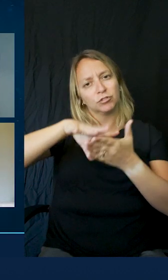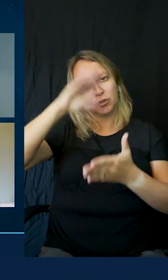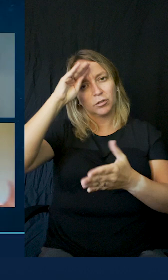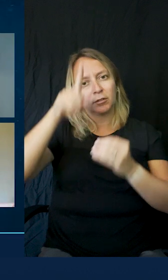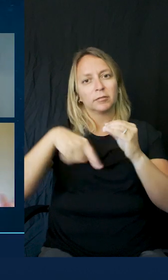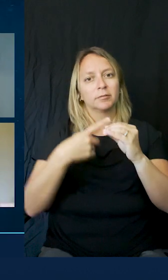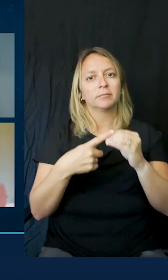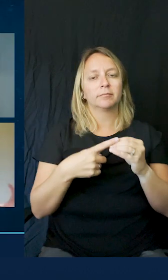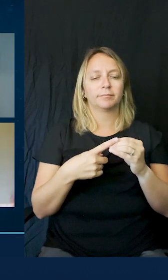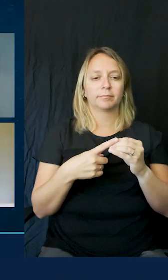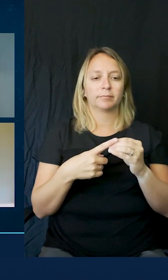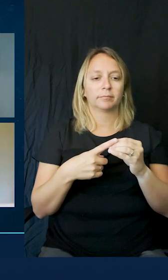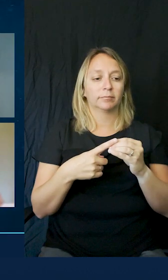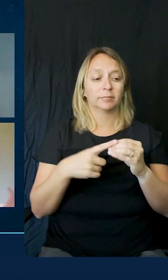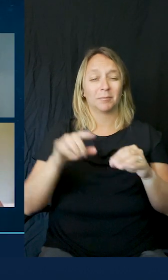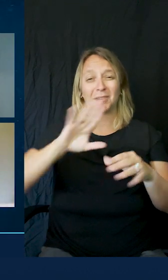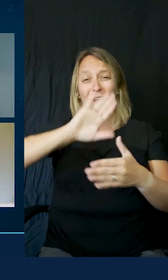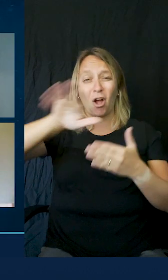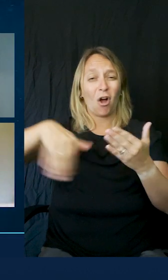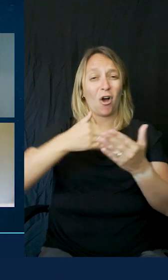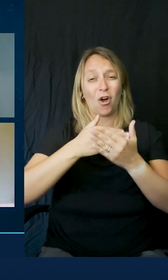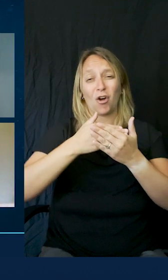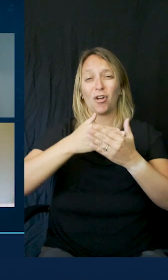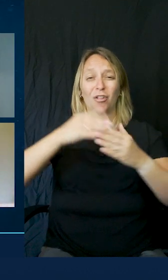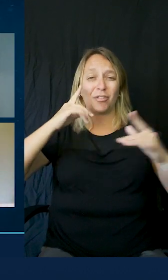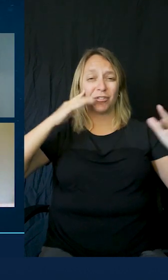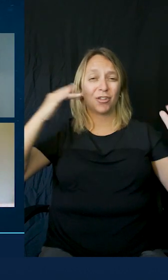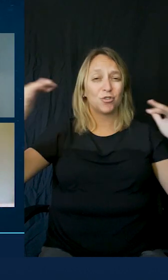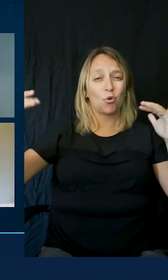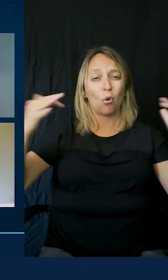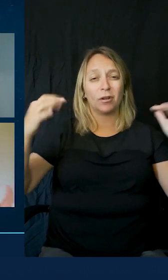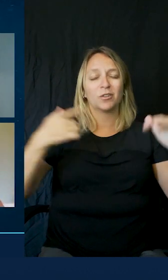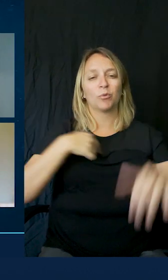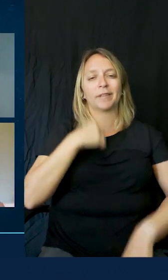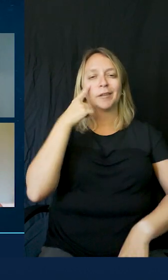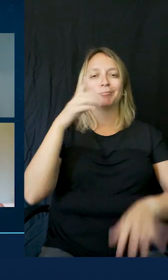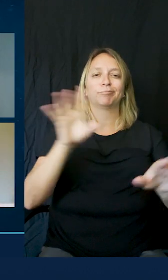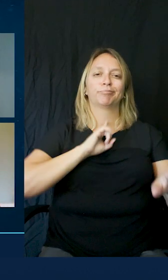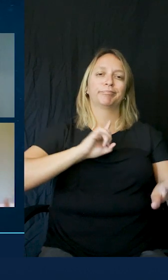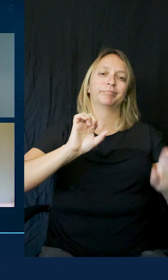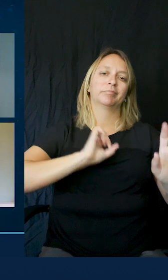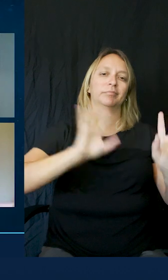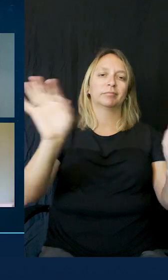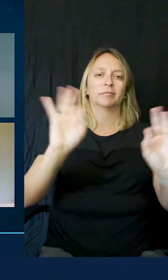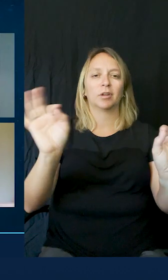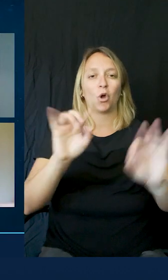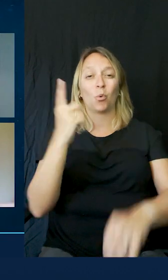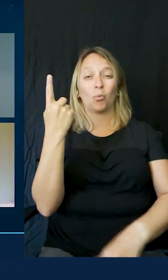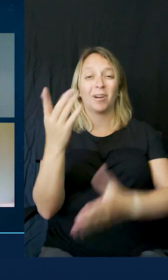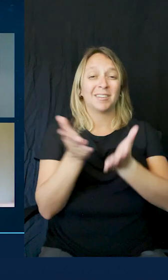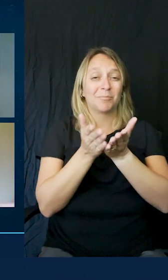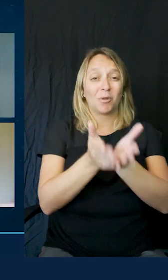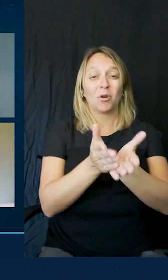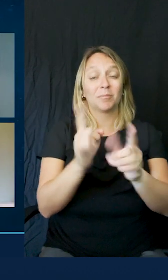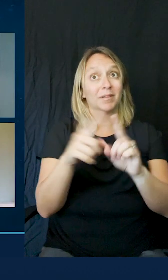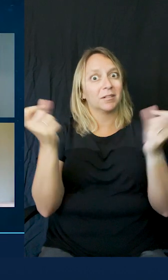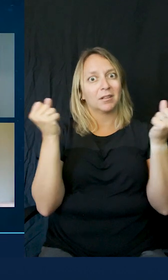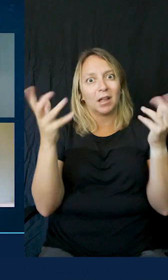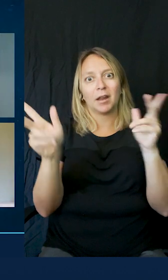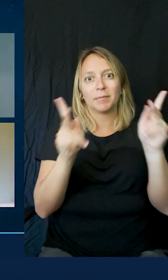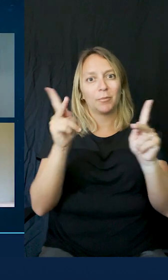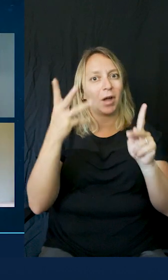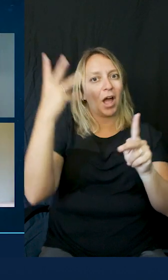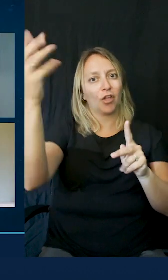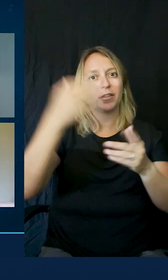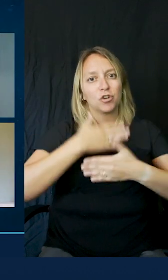the sum total of all the noise from, we may think that it's just one boat, but the reality is there are a lot of people out there enjoying the ocean, which is